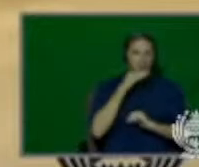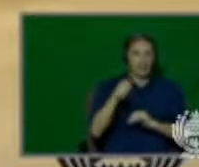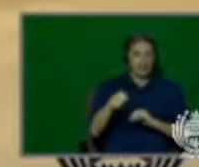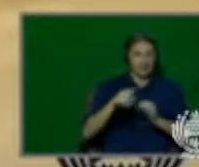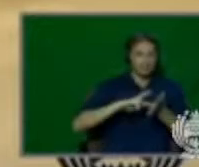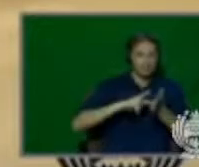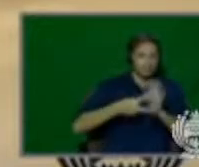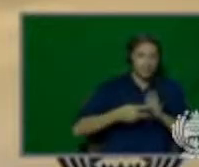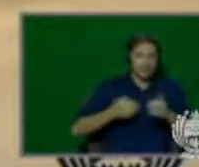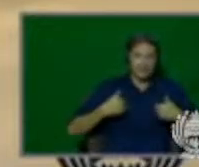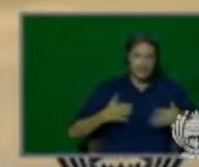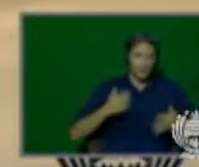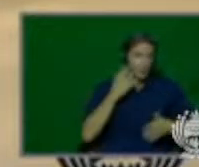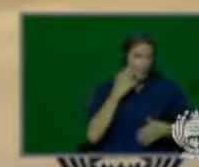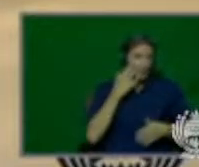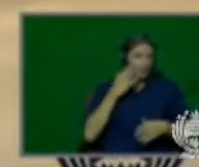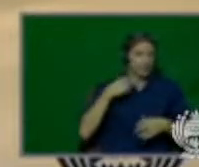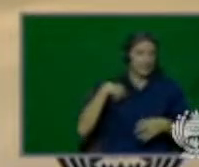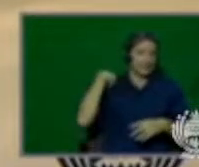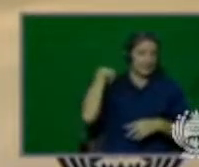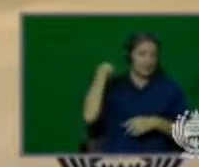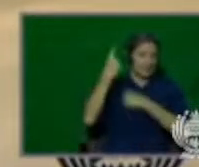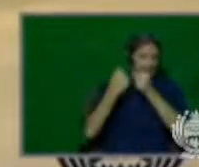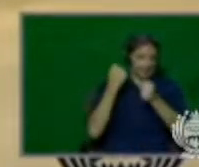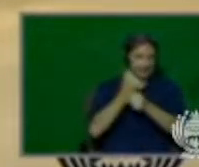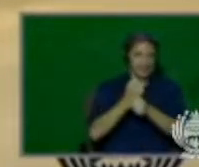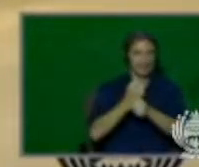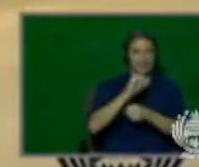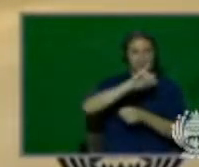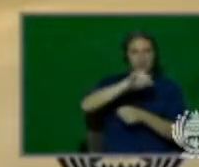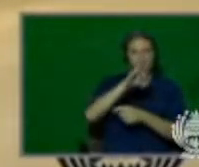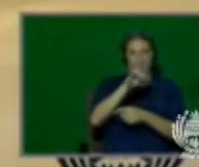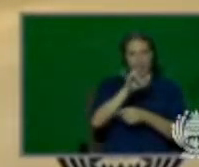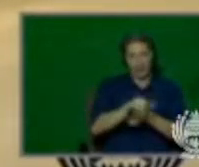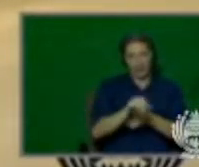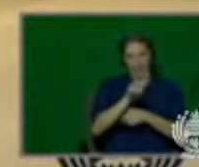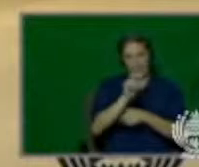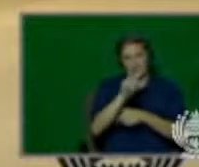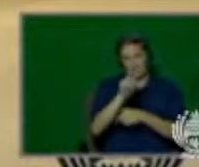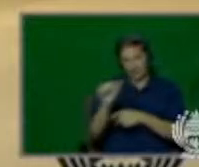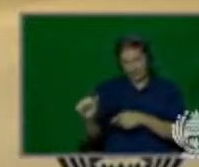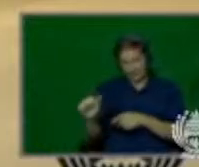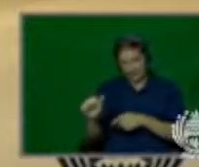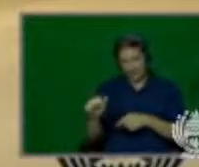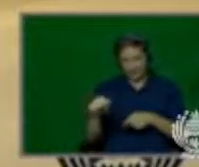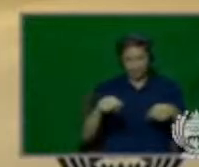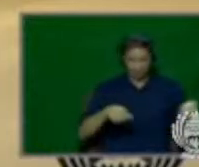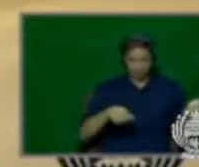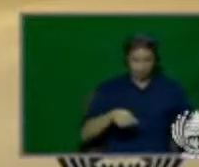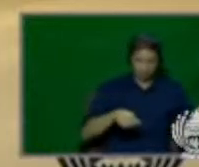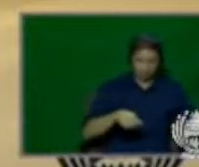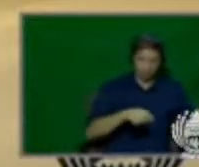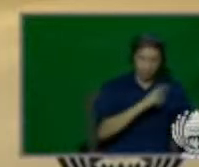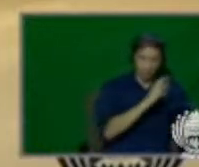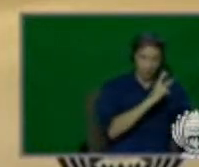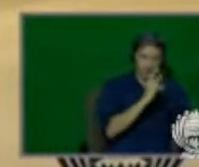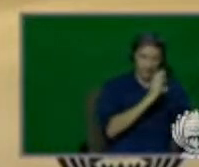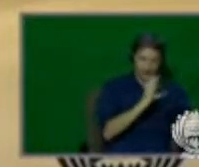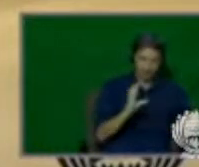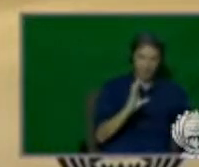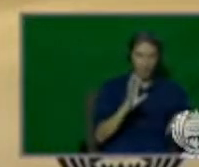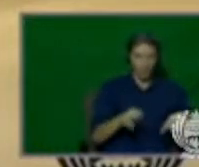July 2026. The project will improve the Western Cape's water supply system, improving regional water